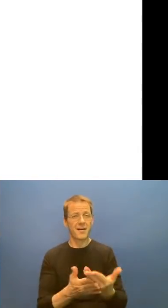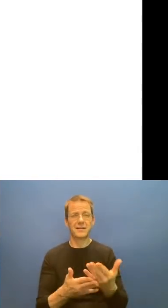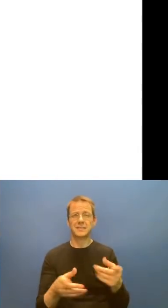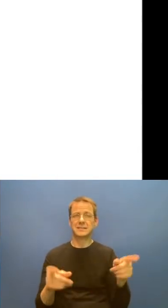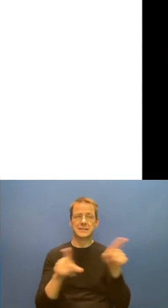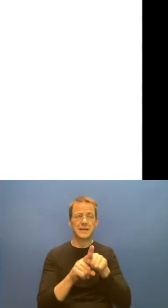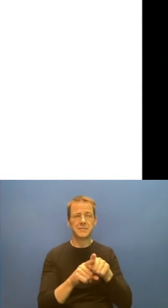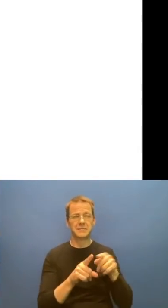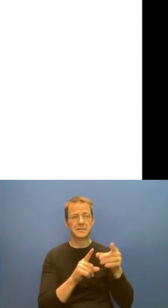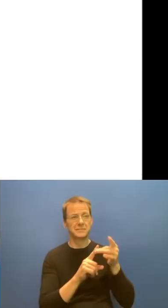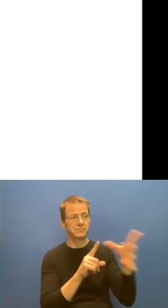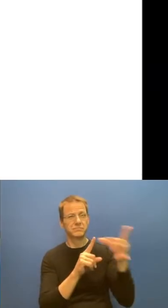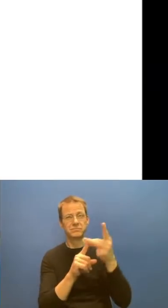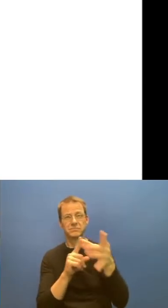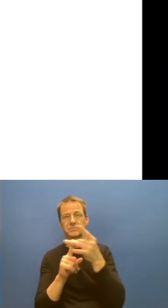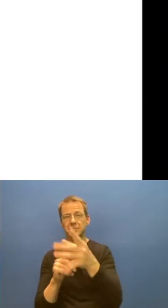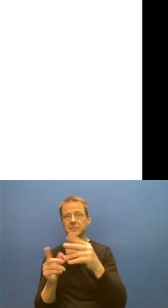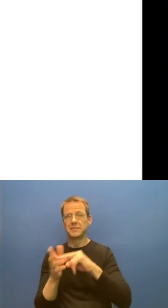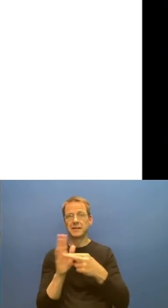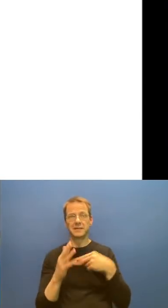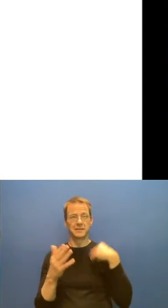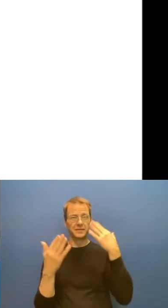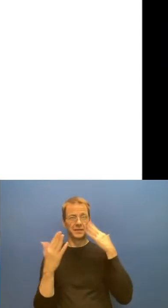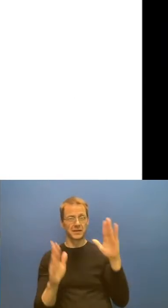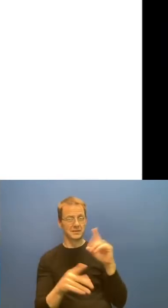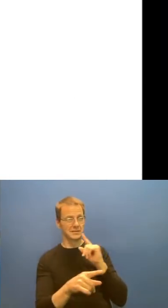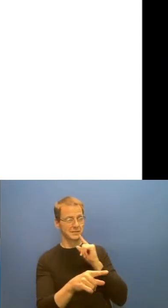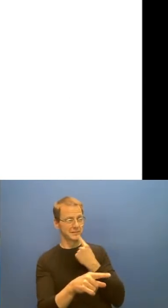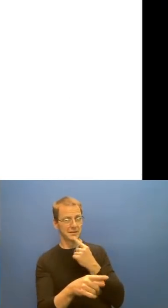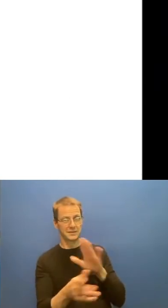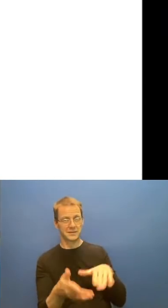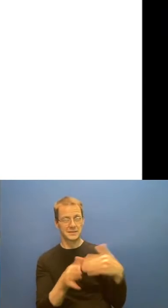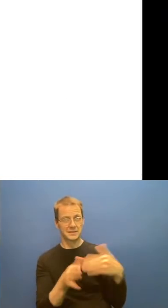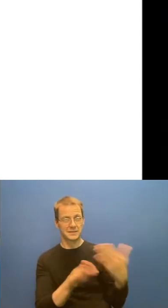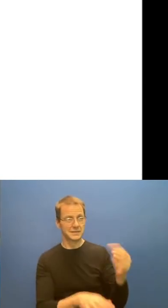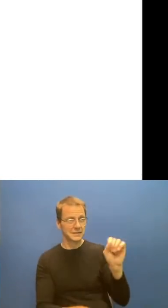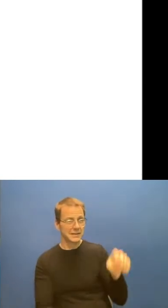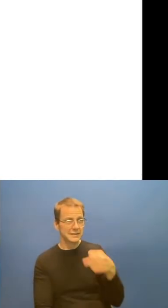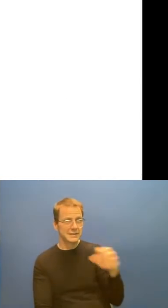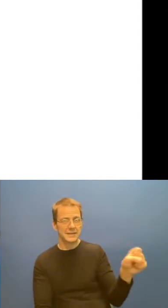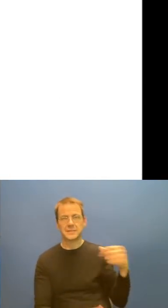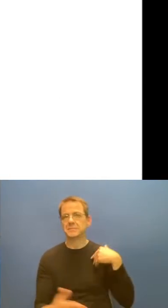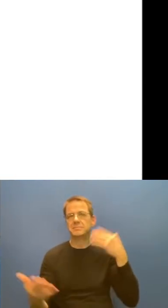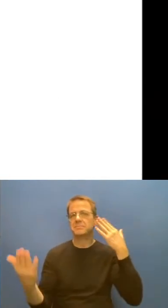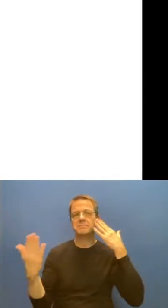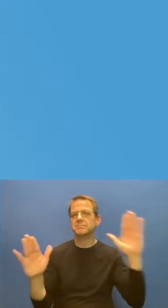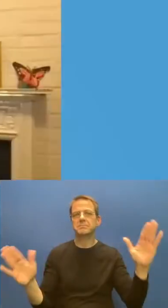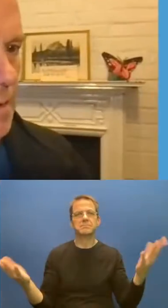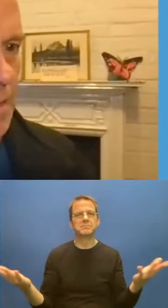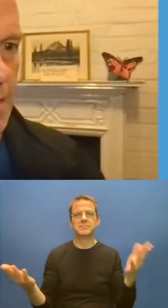sad that we have to deal with this. And I think I'll leave it at that.